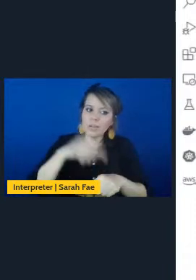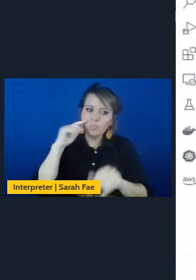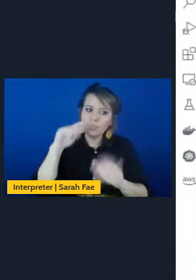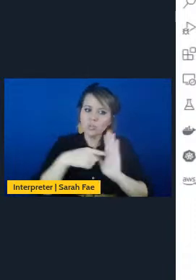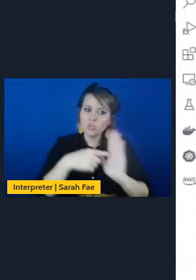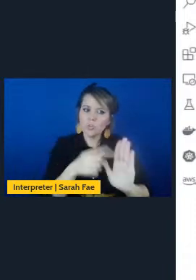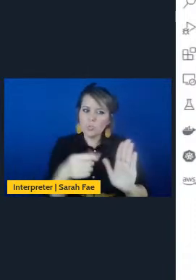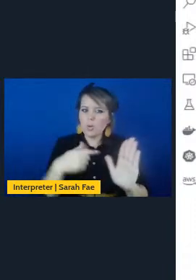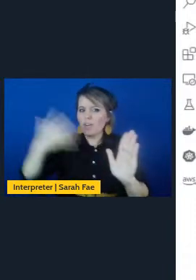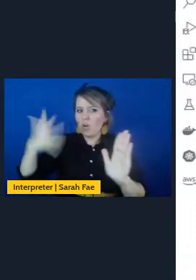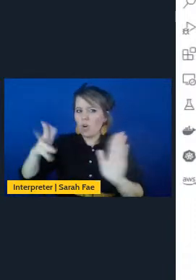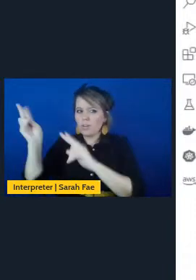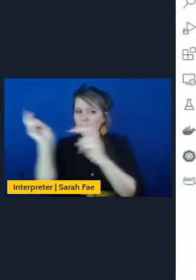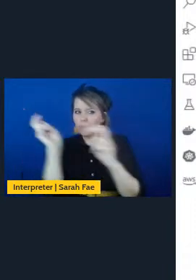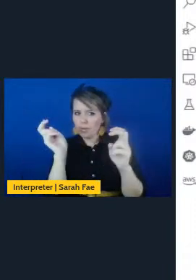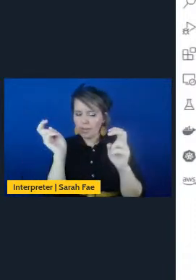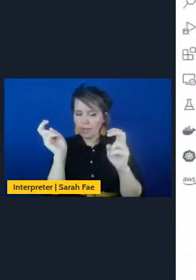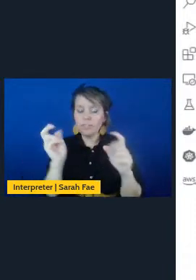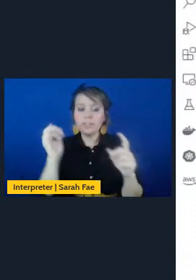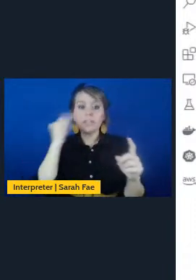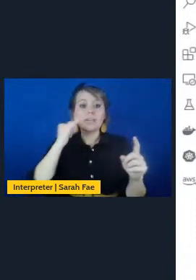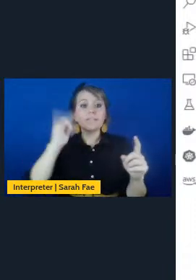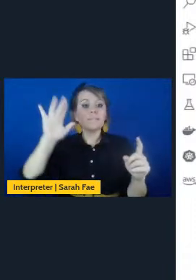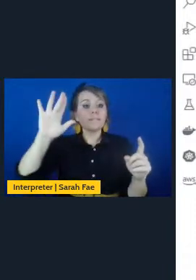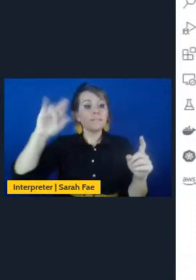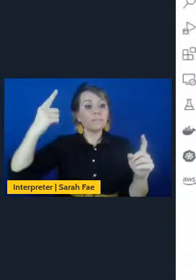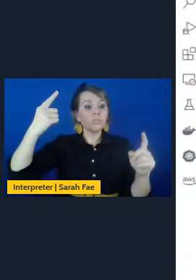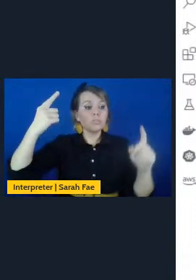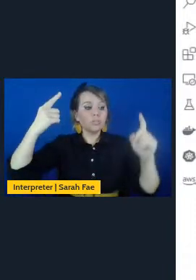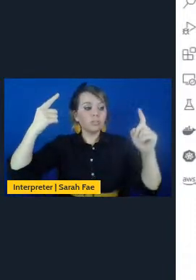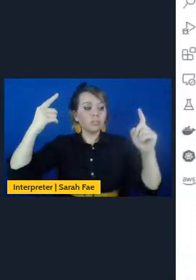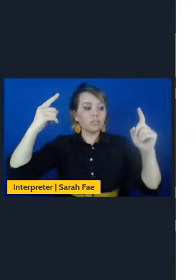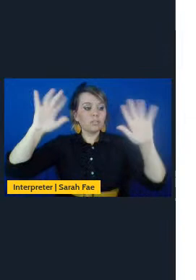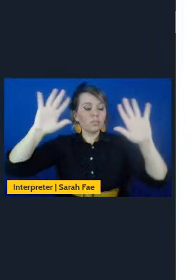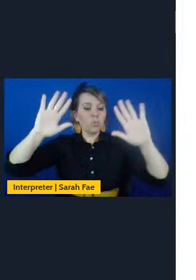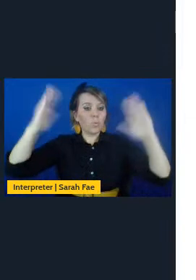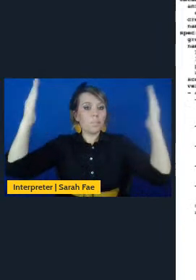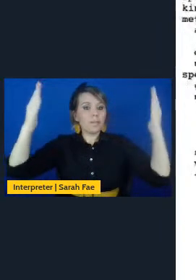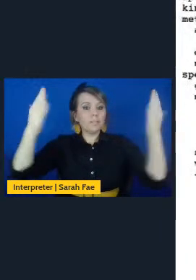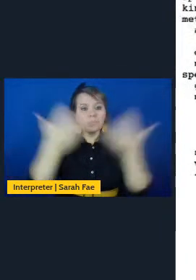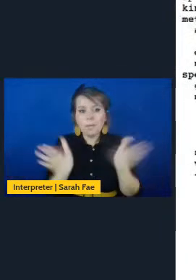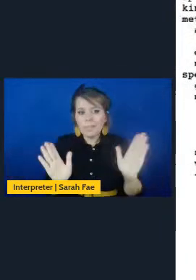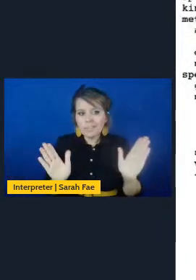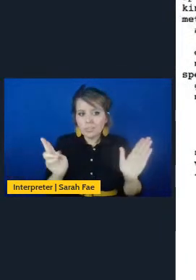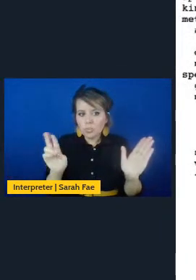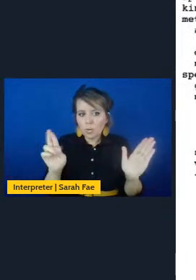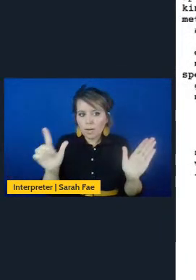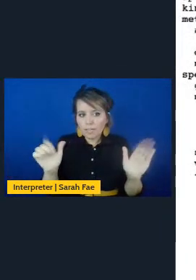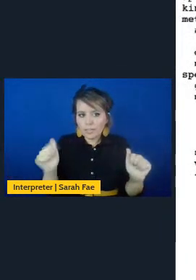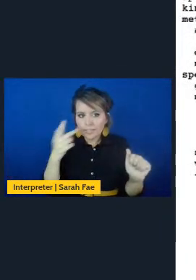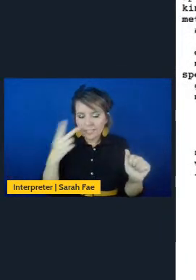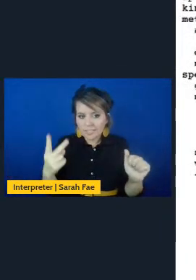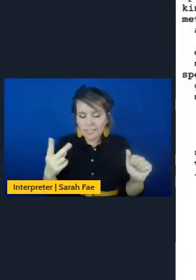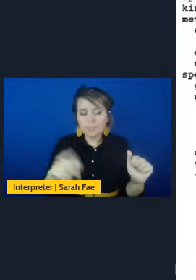to open the first CRD here, it's a public URL, as you can see. This is the ACK, the AWS